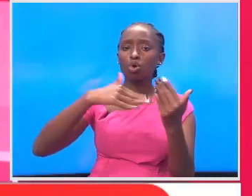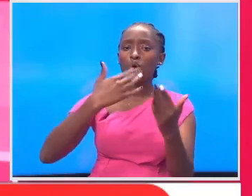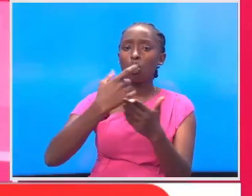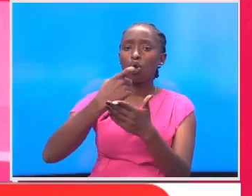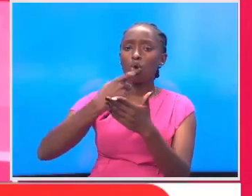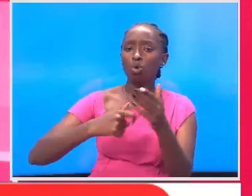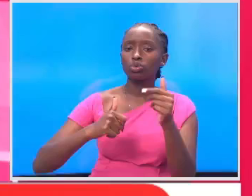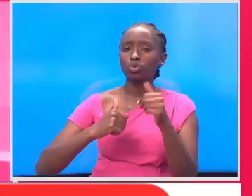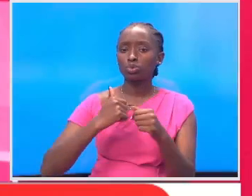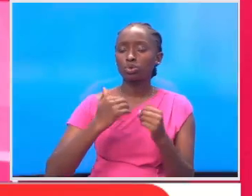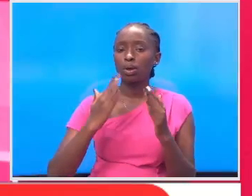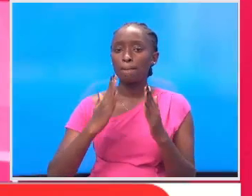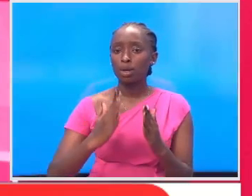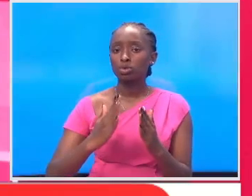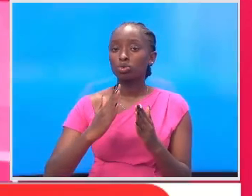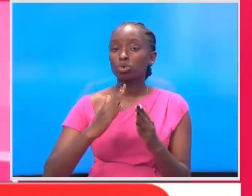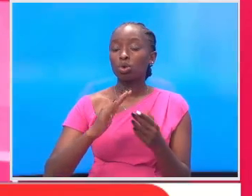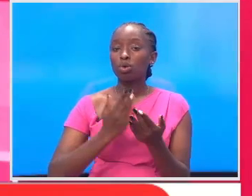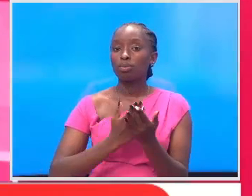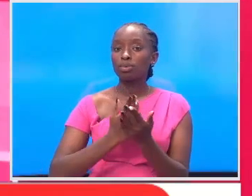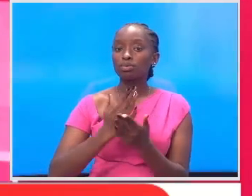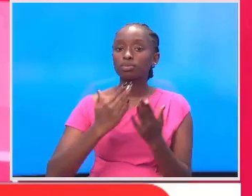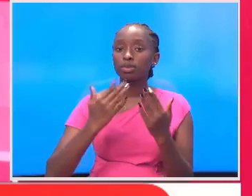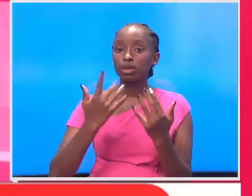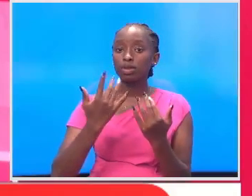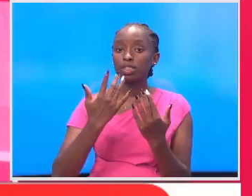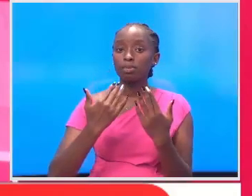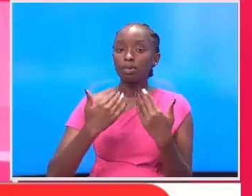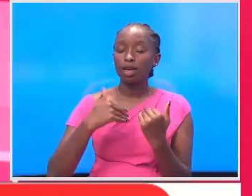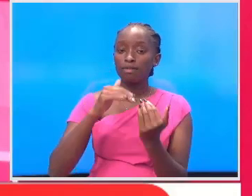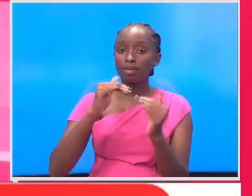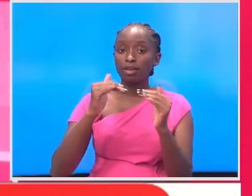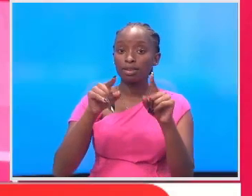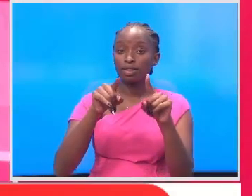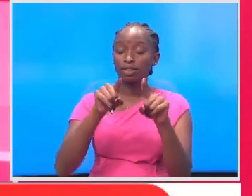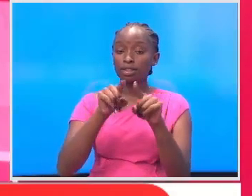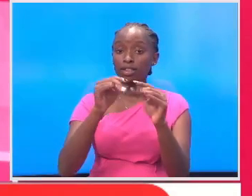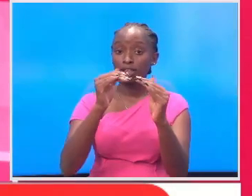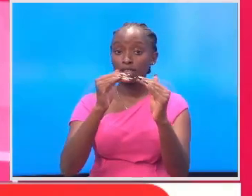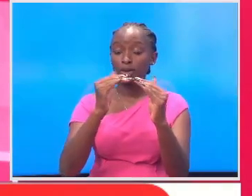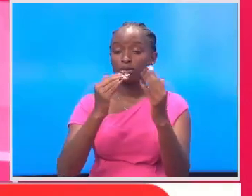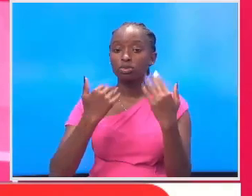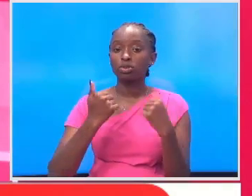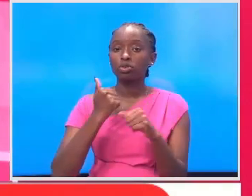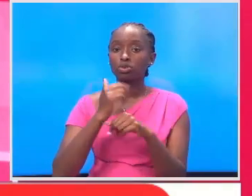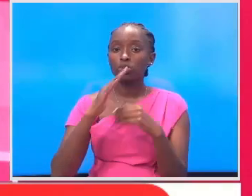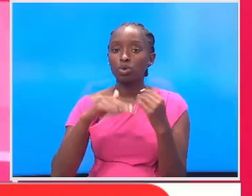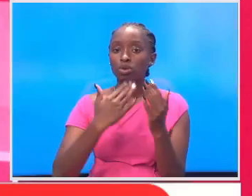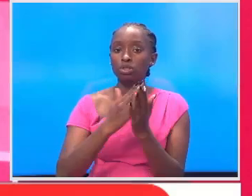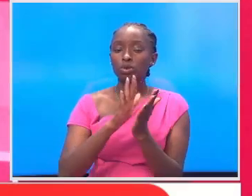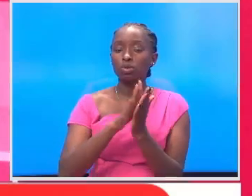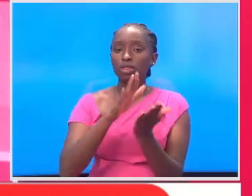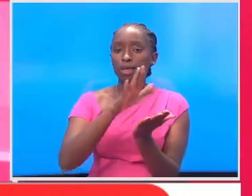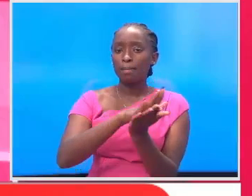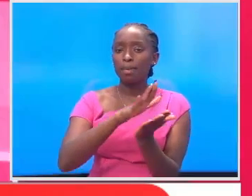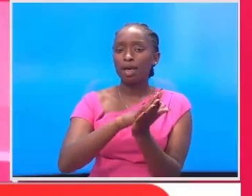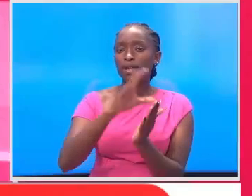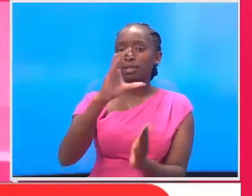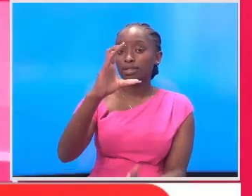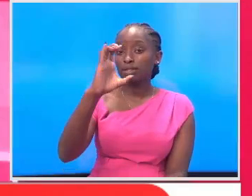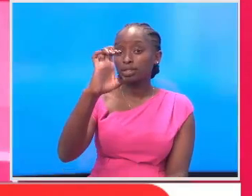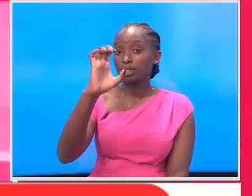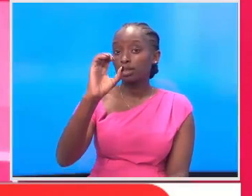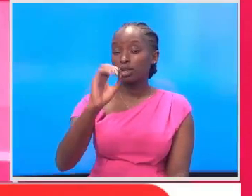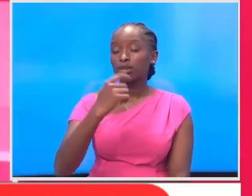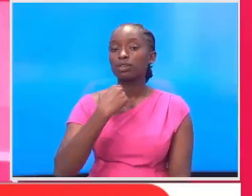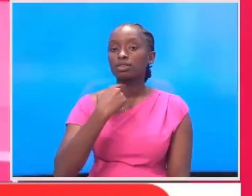country. Equity has now increased loan loss provisions by 107%, where the bank's CEO, Dr. James Mwangi, says the